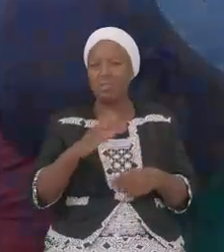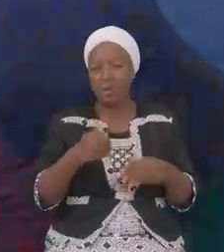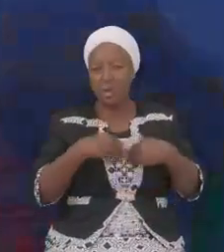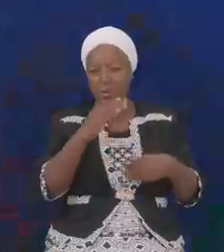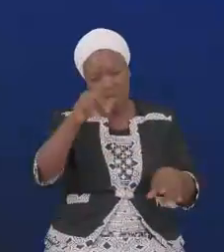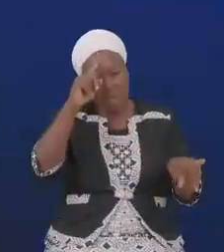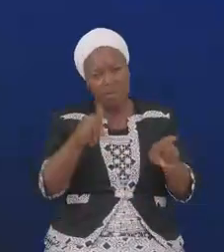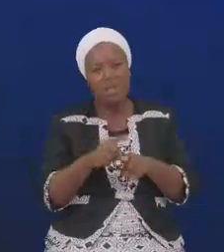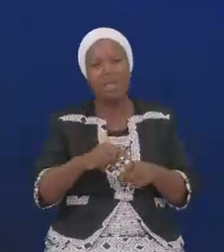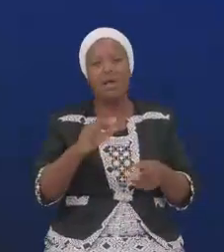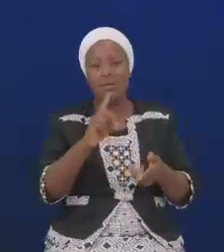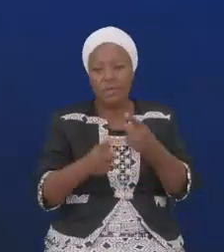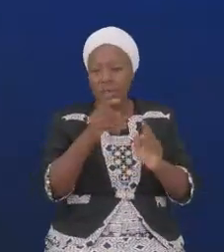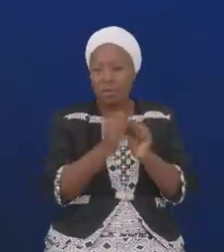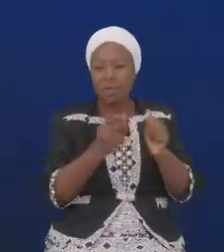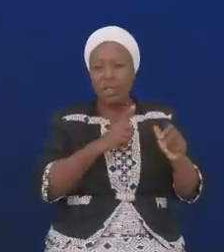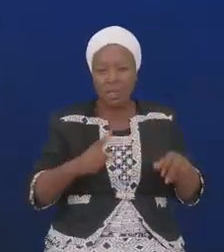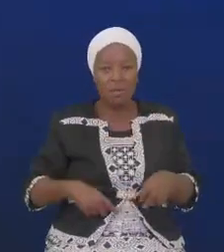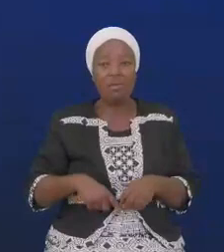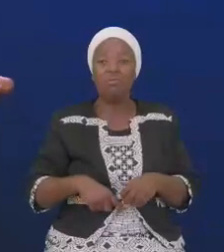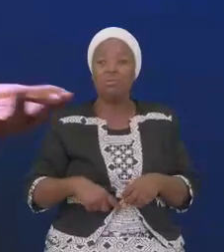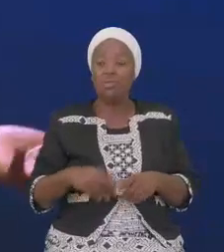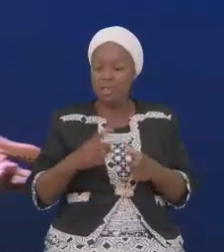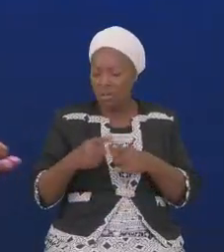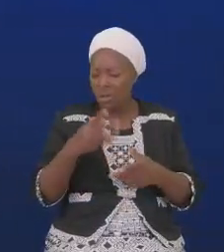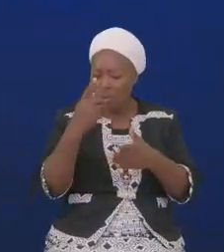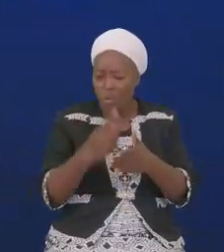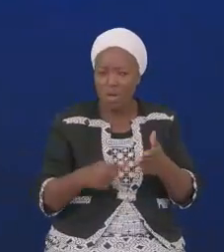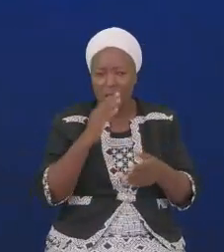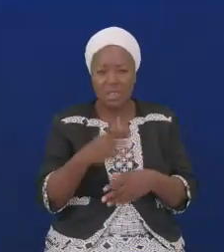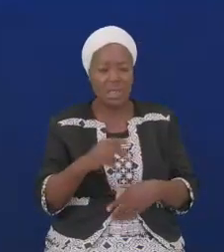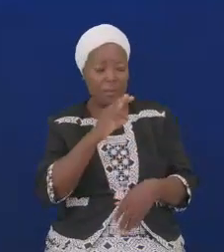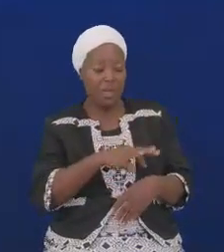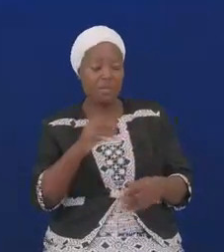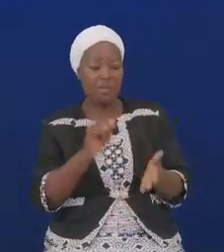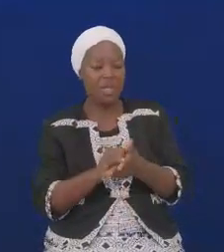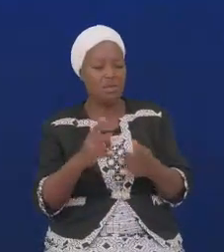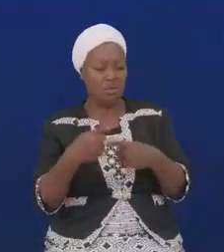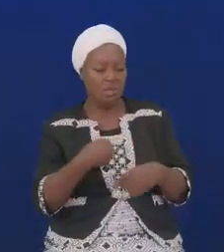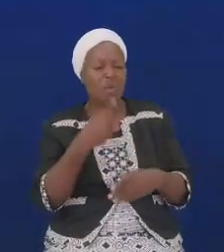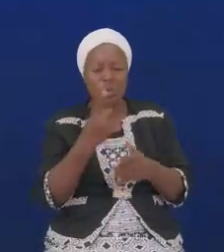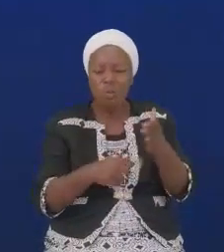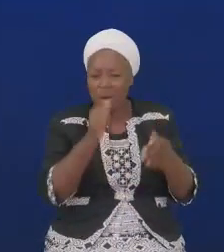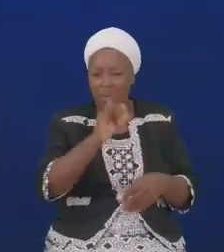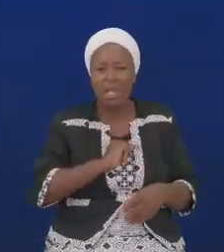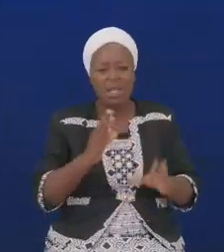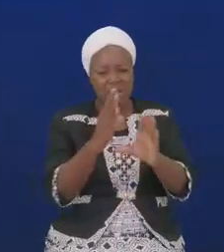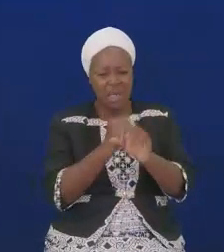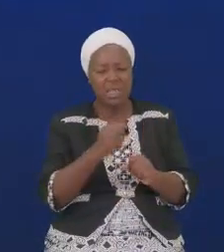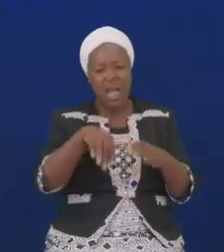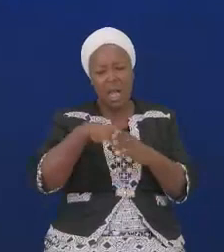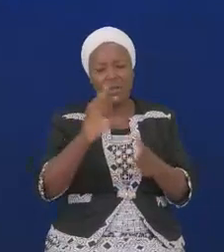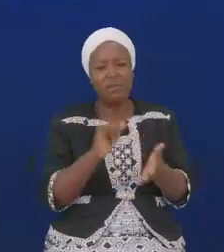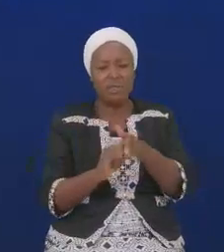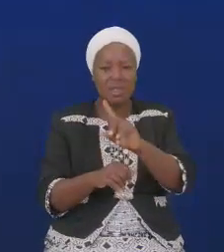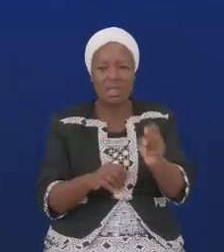covenant relationship with God, but you didn't know, what is the benefit of that to me? What am I getting out of